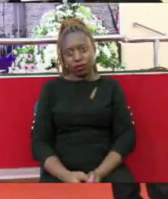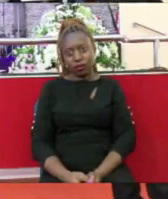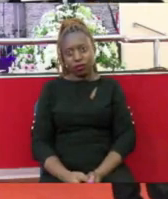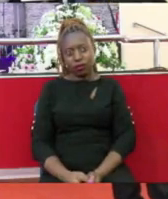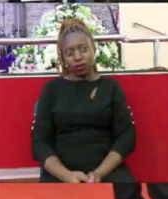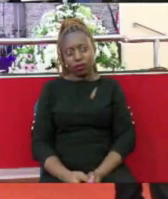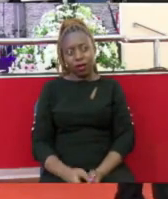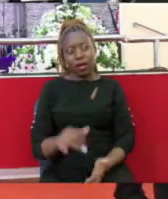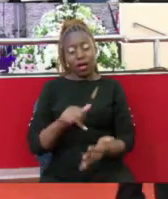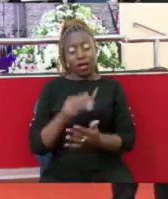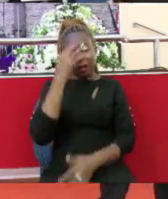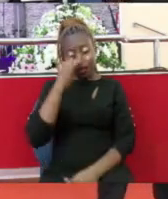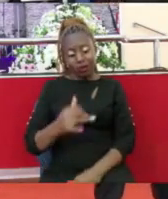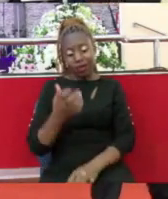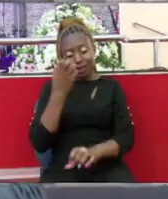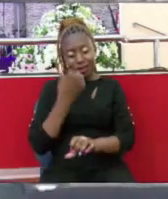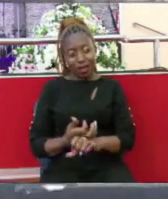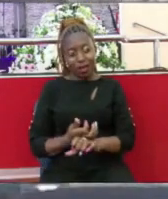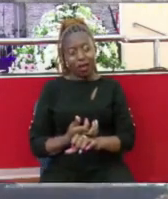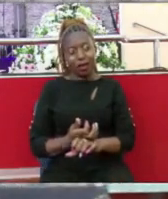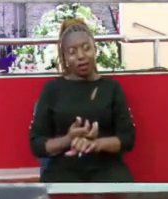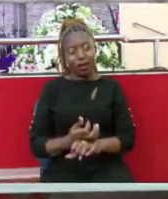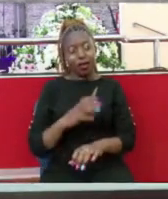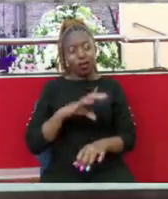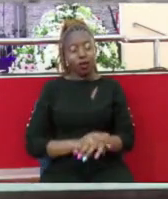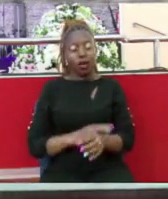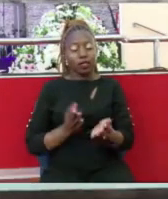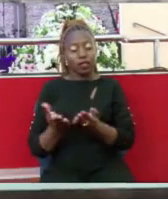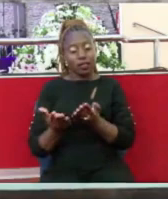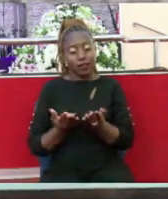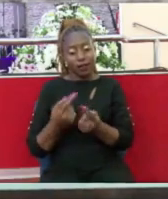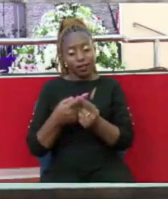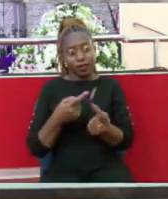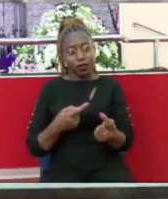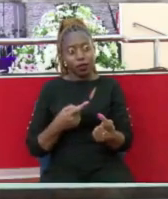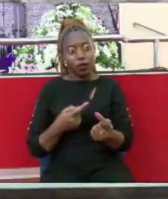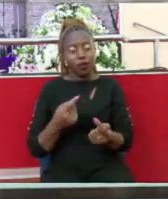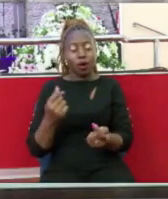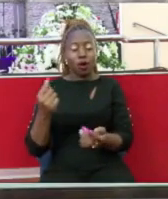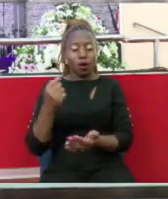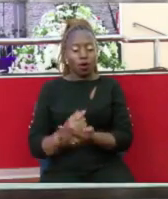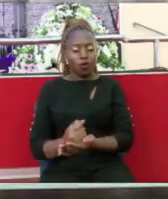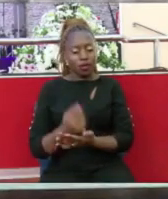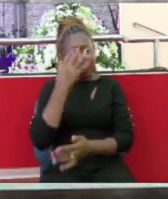That's why it is very difficult nowadays to get services from offices because people want money.